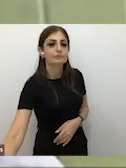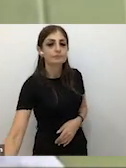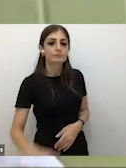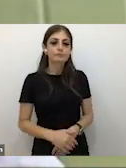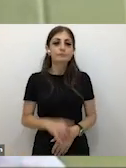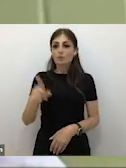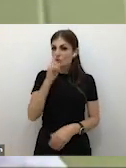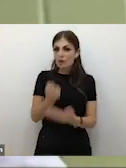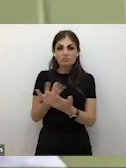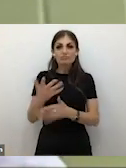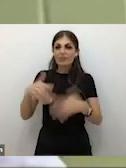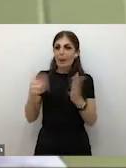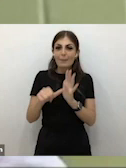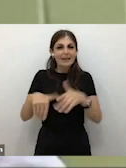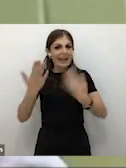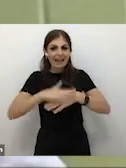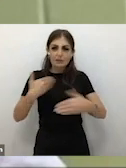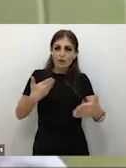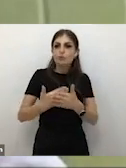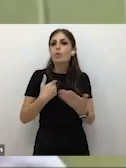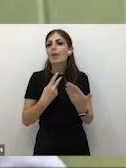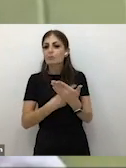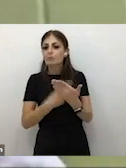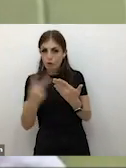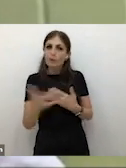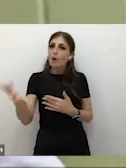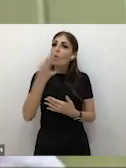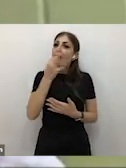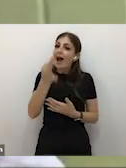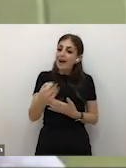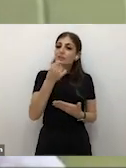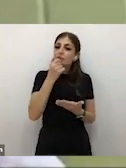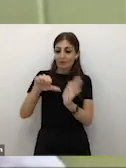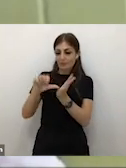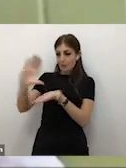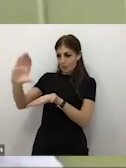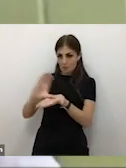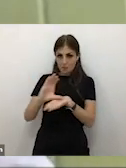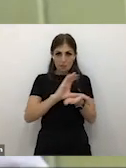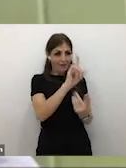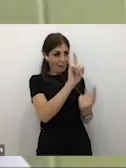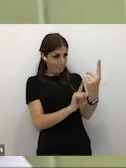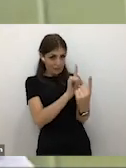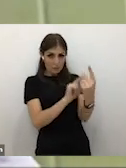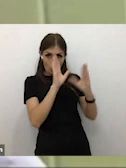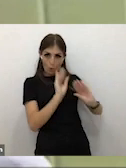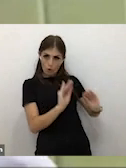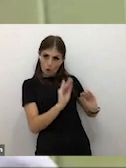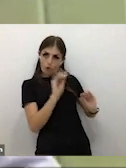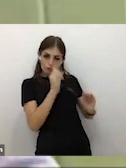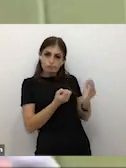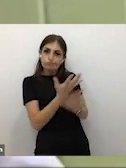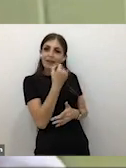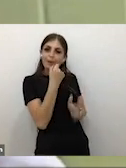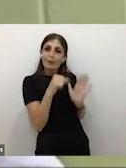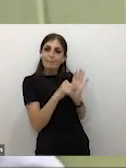the program, and we will ask you to spend some of your grant on getting a mentor or a coach so that you can